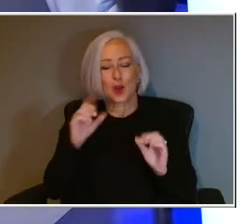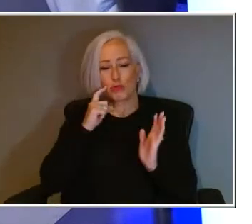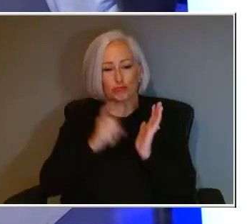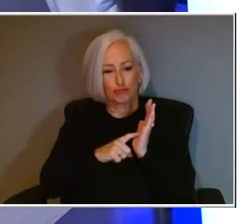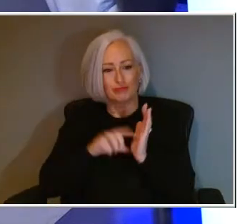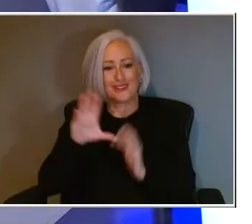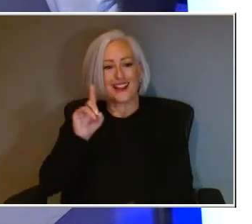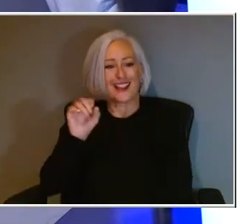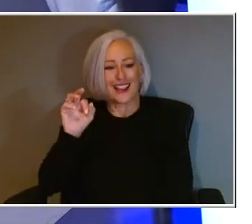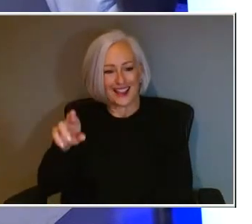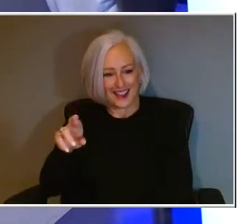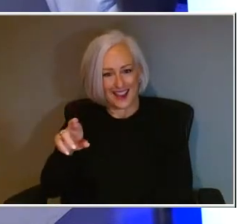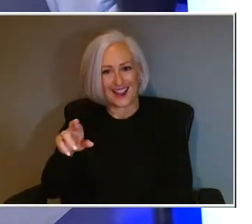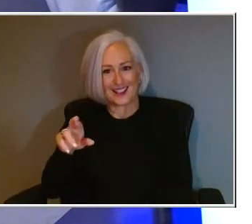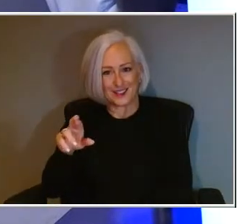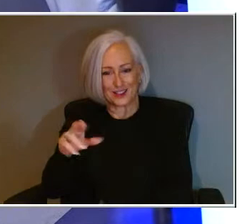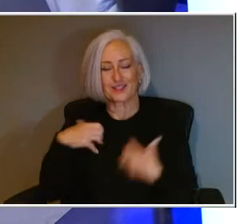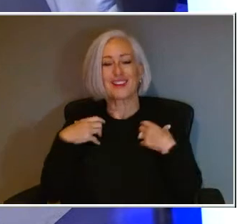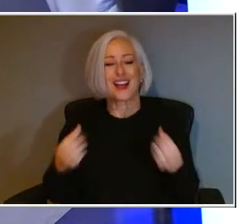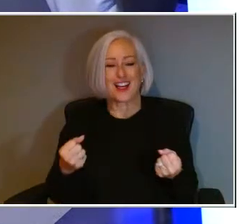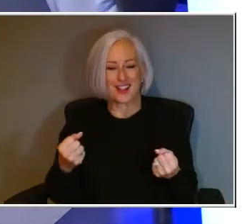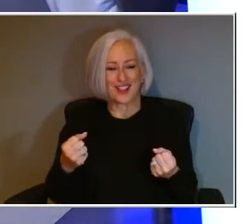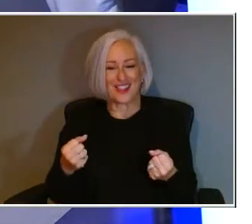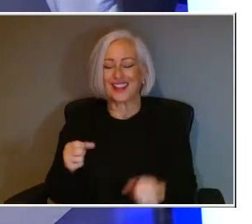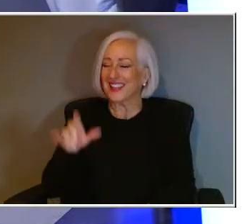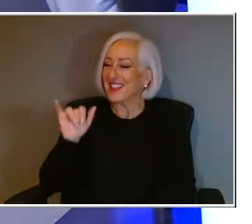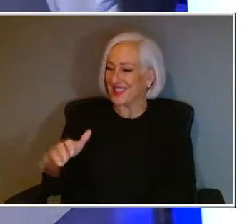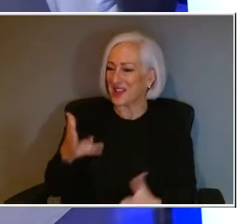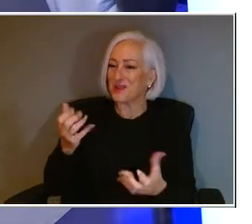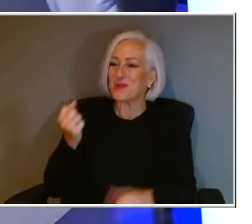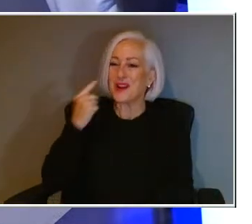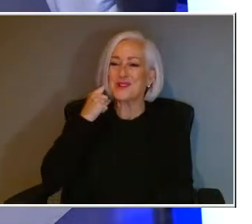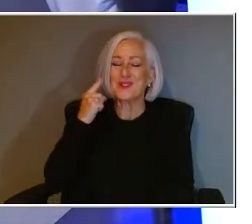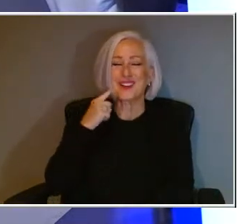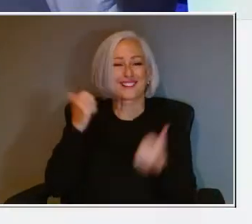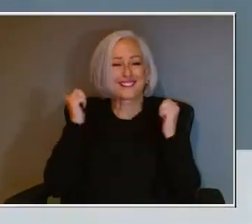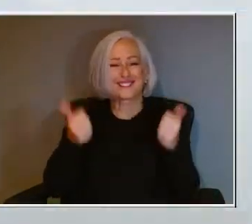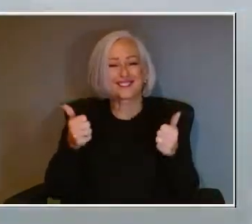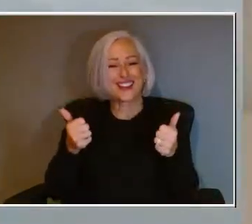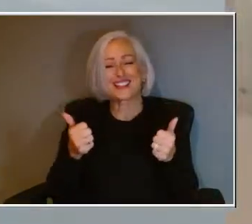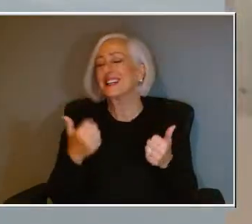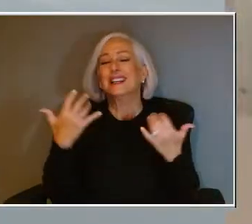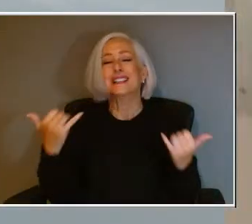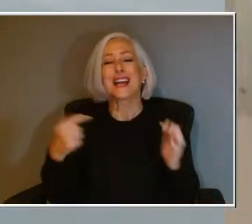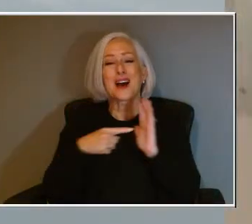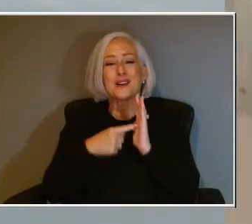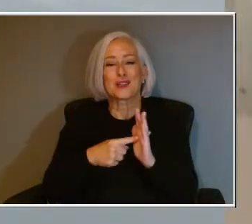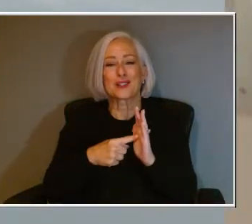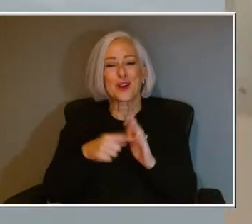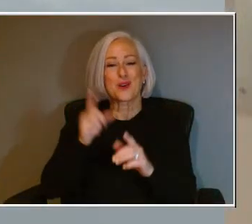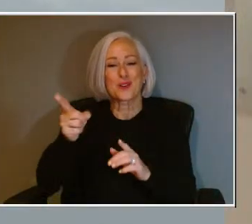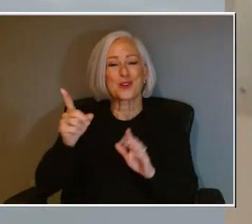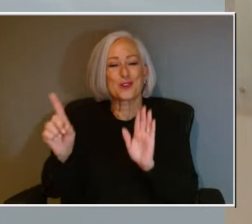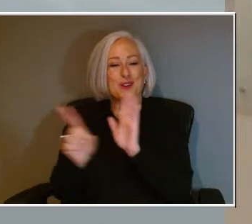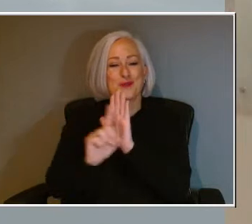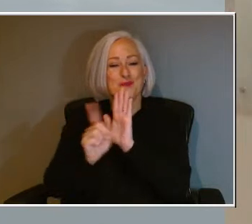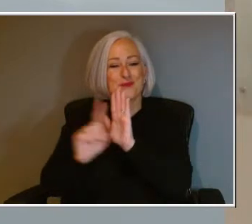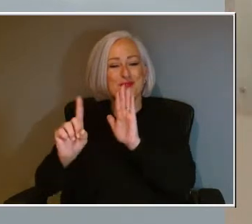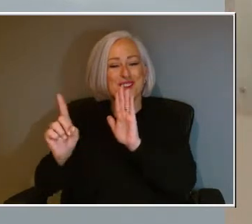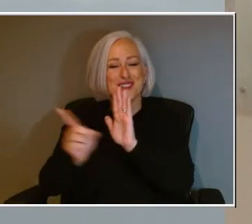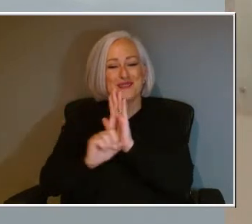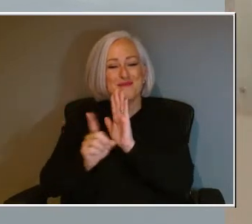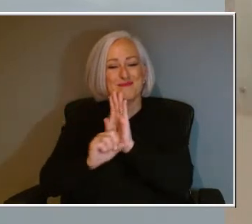healthy, and that's what we like to hear. Big thumbs up from your doctor. I want to show the moment where a photo here where you rang the bell. This is the moment